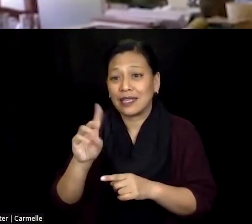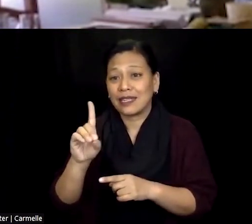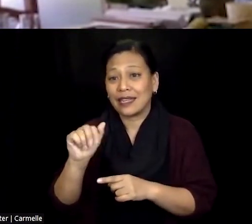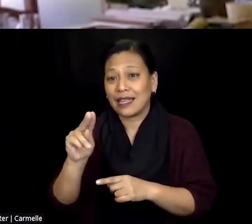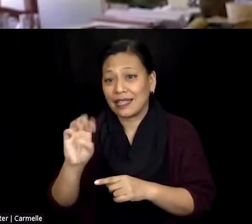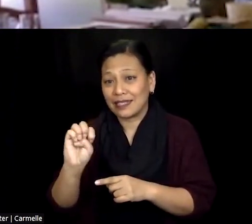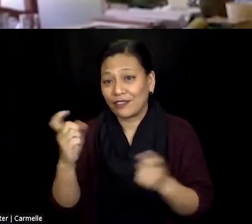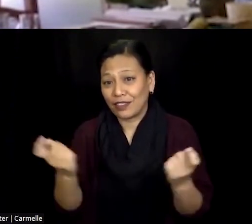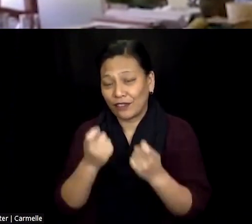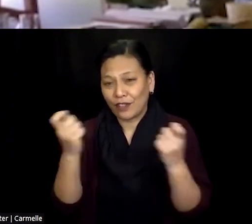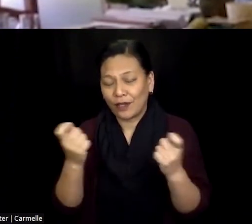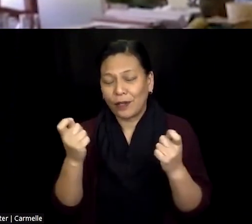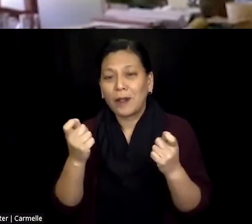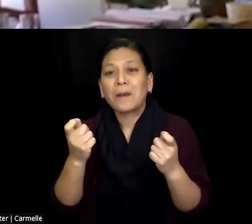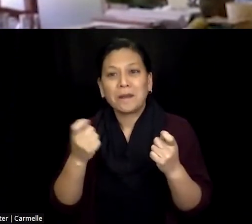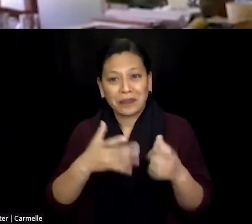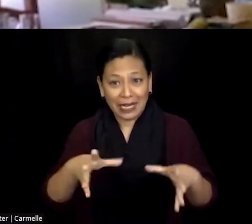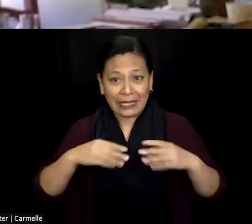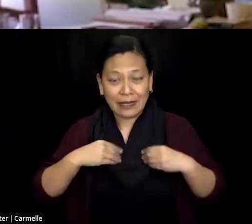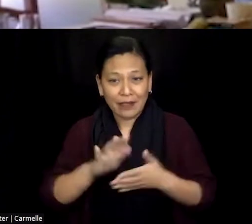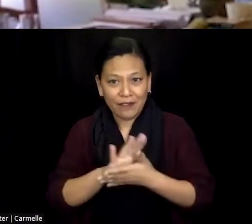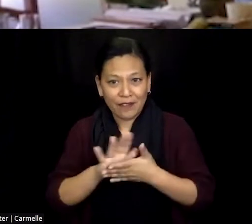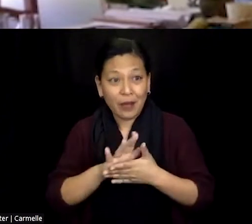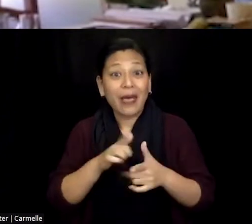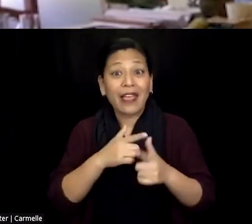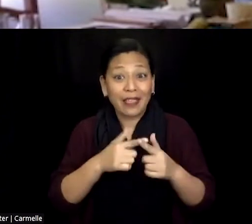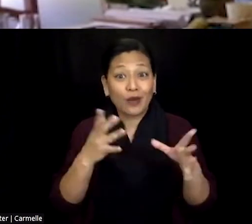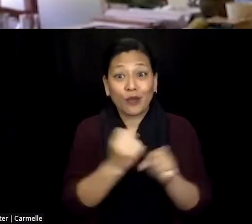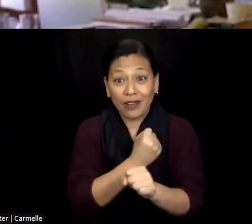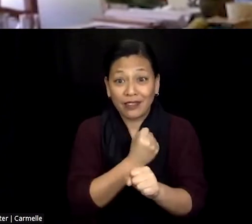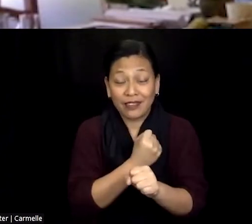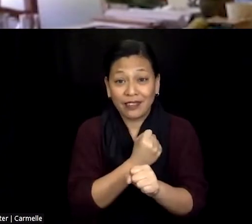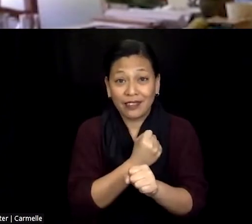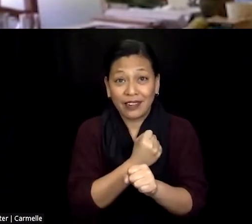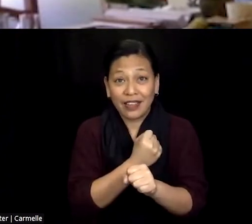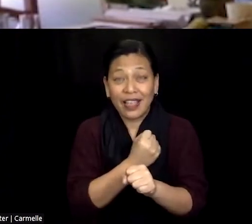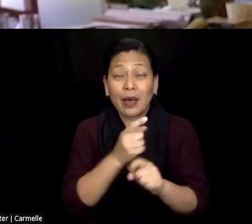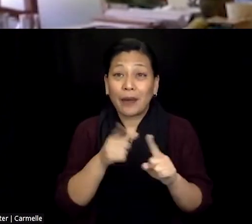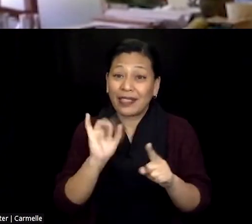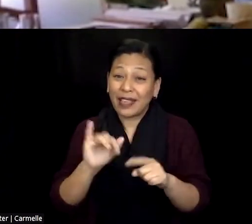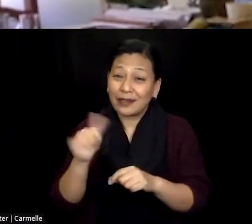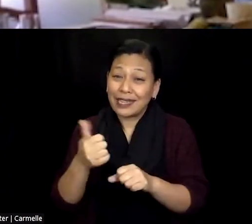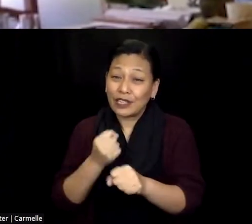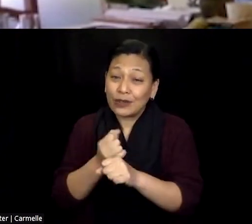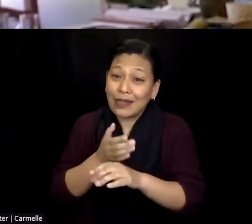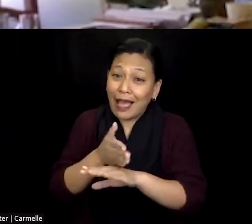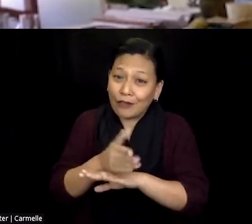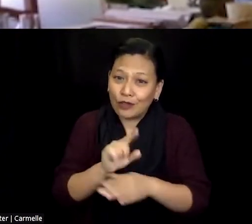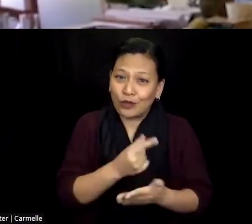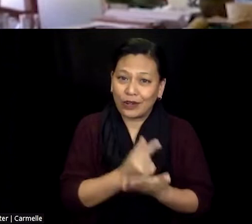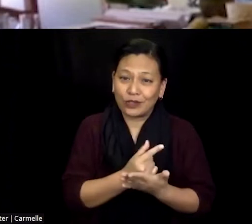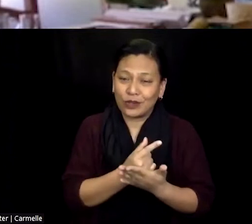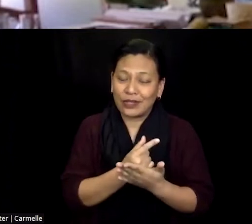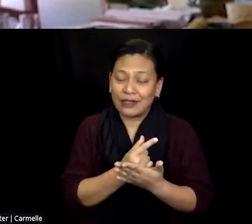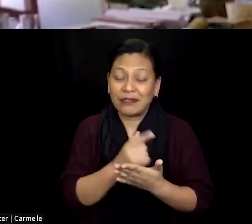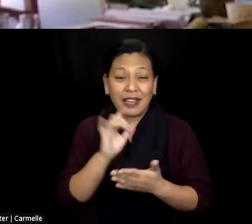won. And then that was probably 10 years into my filmmaking life. And that was the first